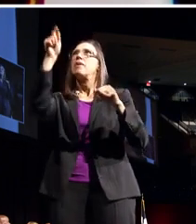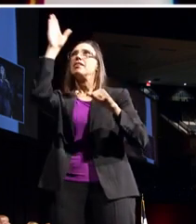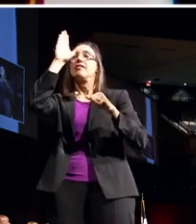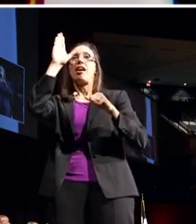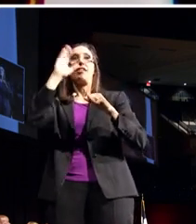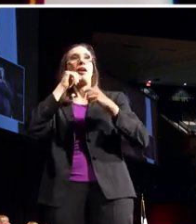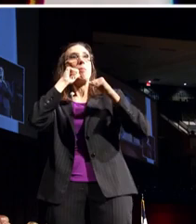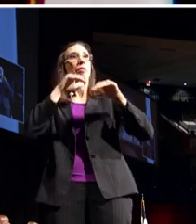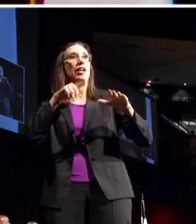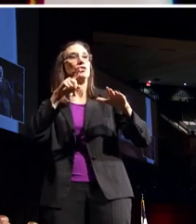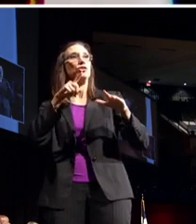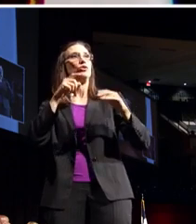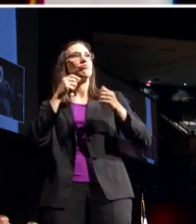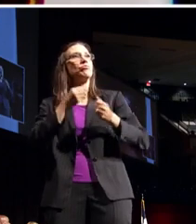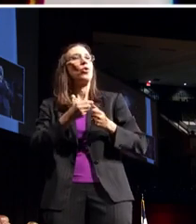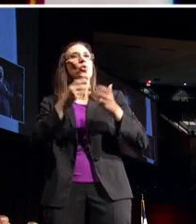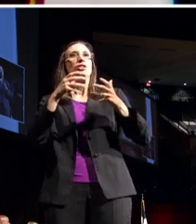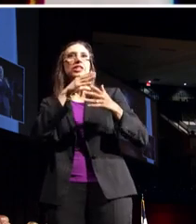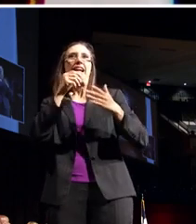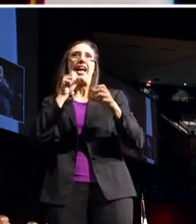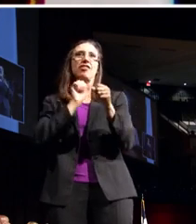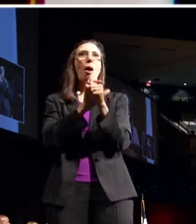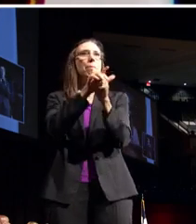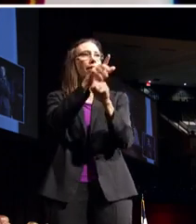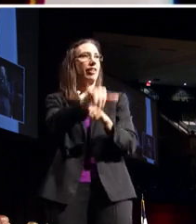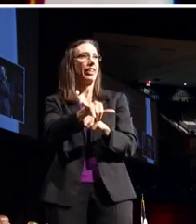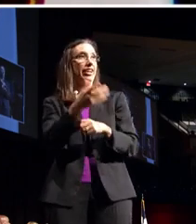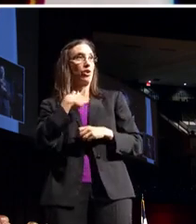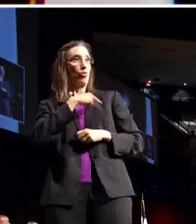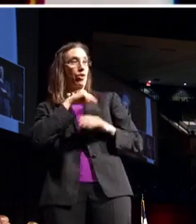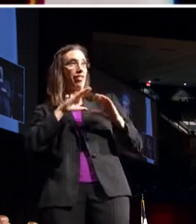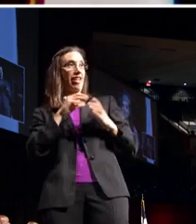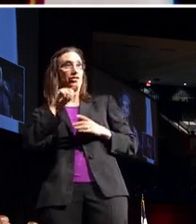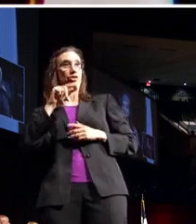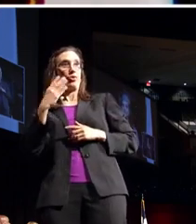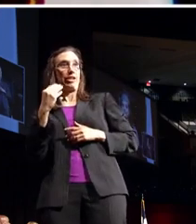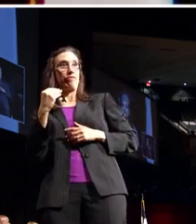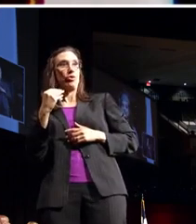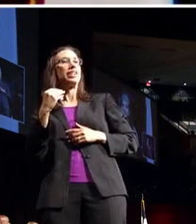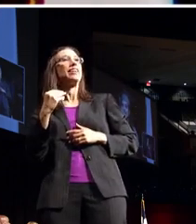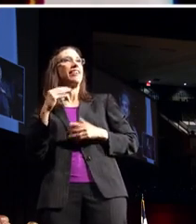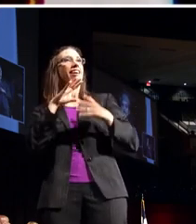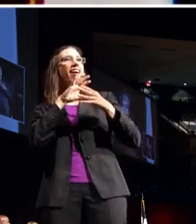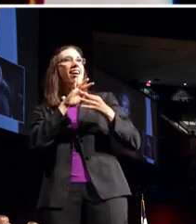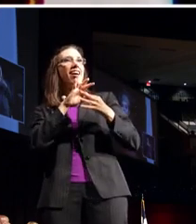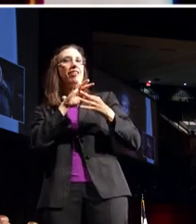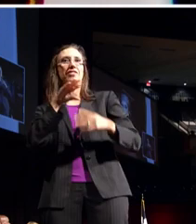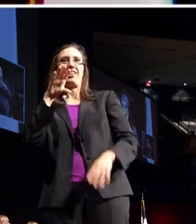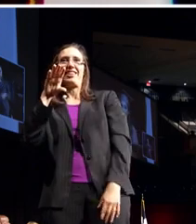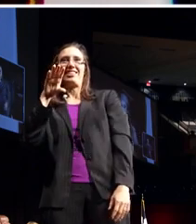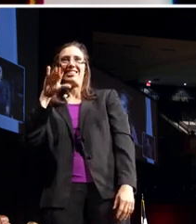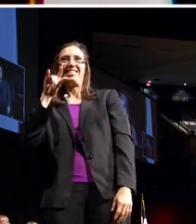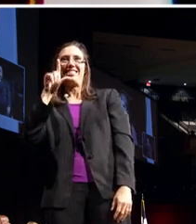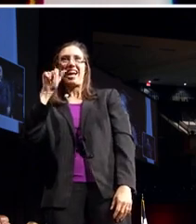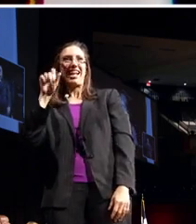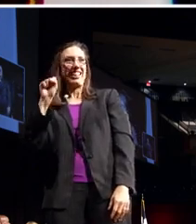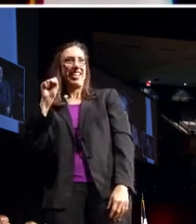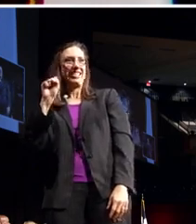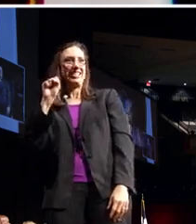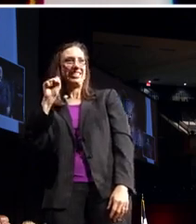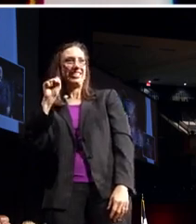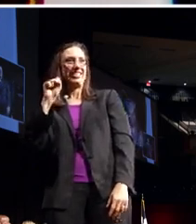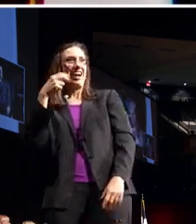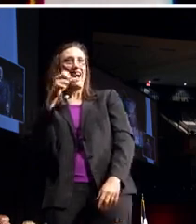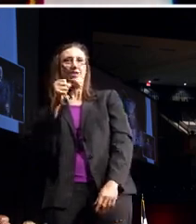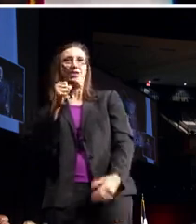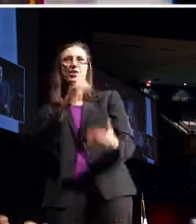richly and abundantly. We are class of 2014 of Cypress Lakes High School. Congratulations, Spartans.